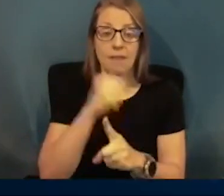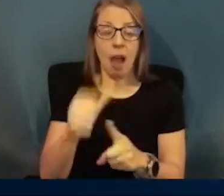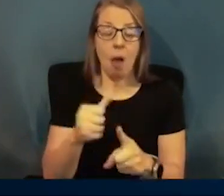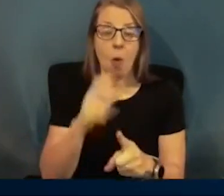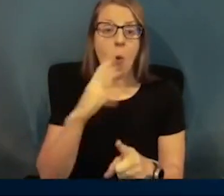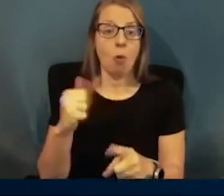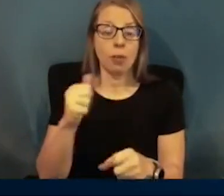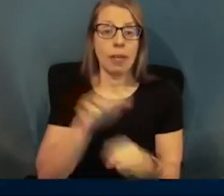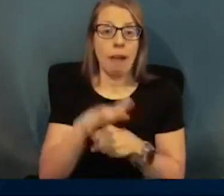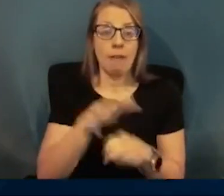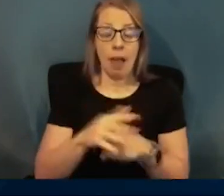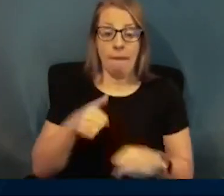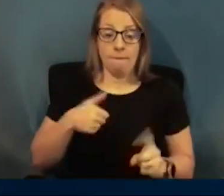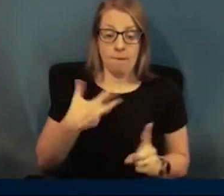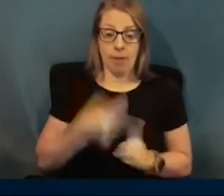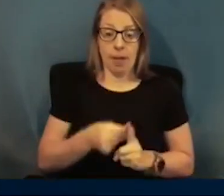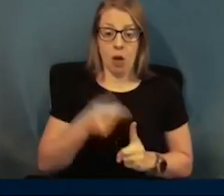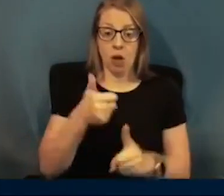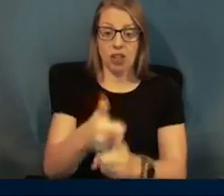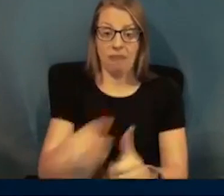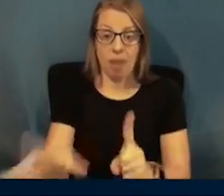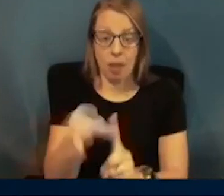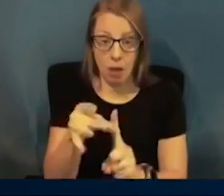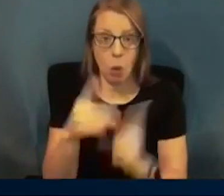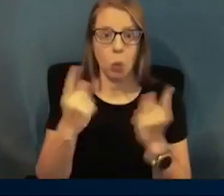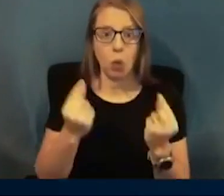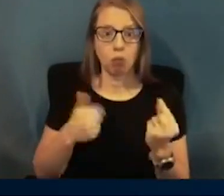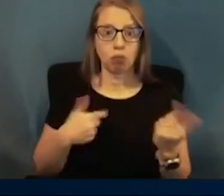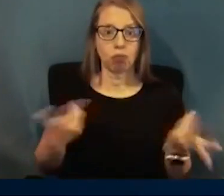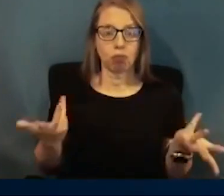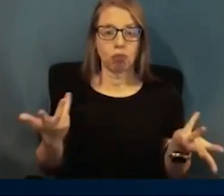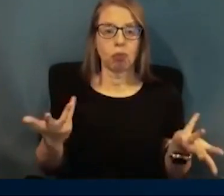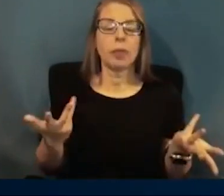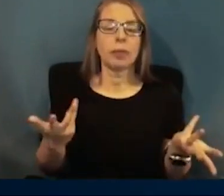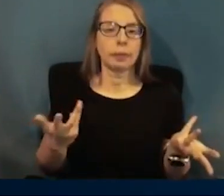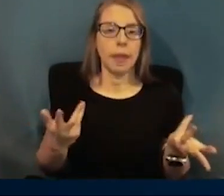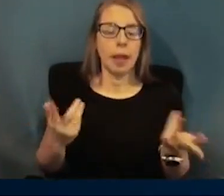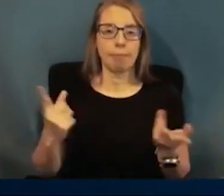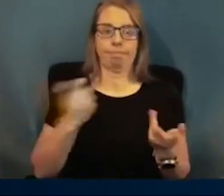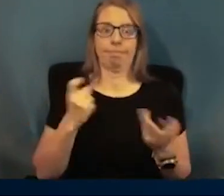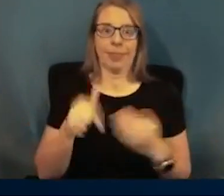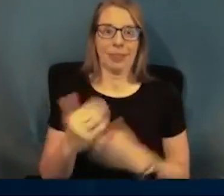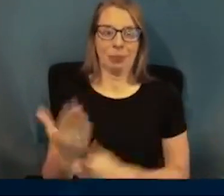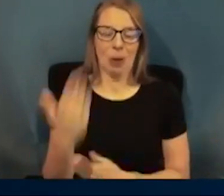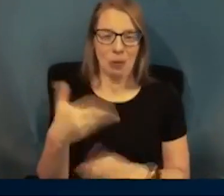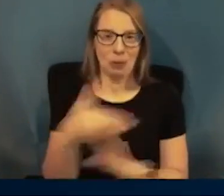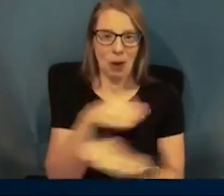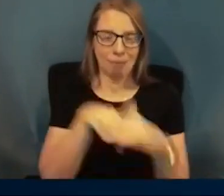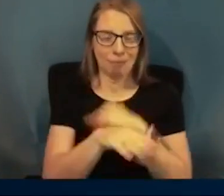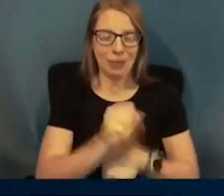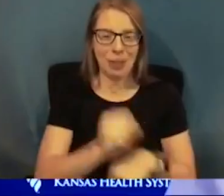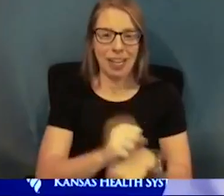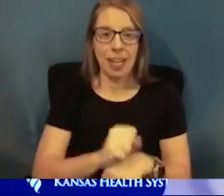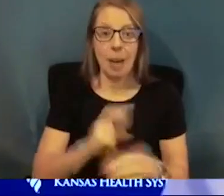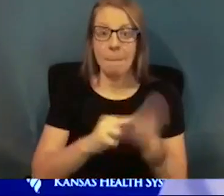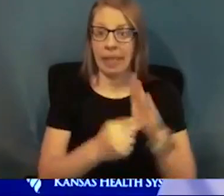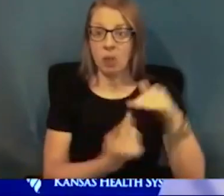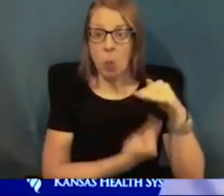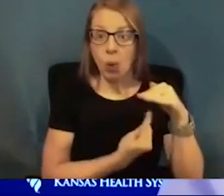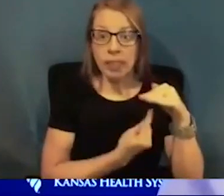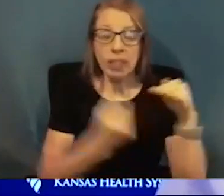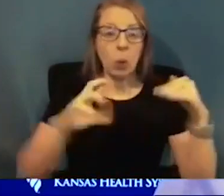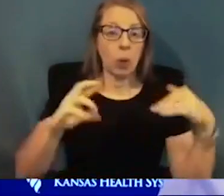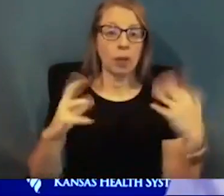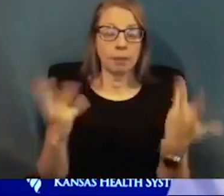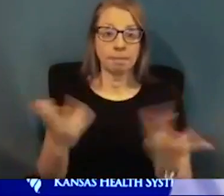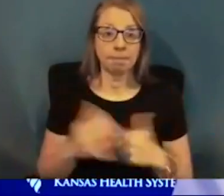and she gets it, what do I need to do? Yeah. Stay away from people, full quarantine? Or just monitor? There's still, you still